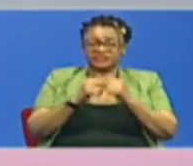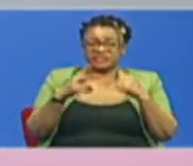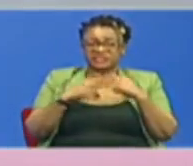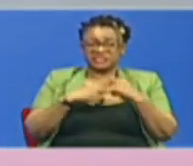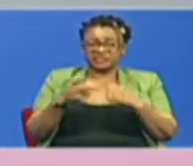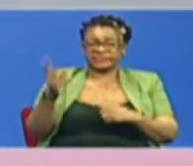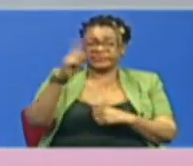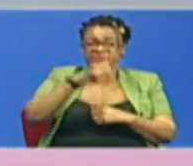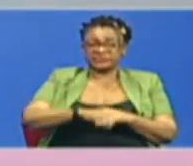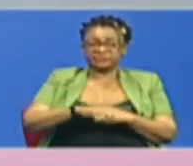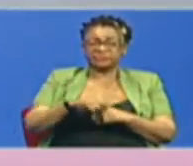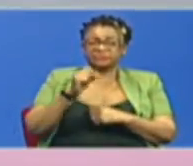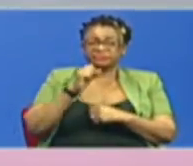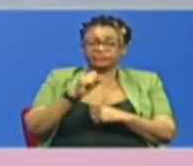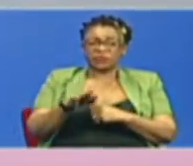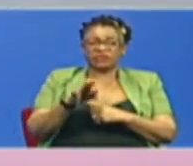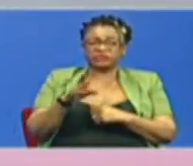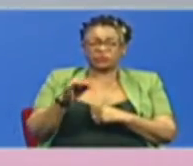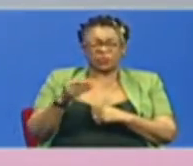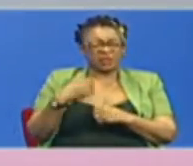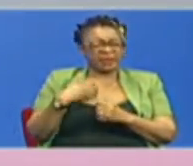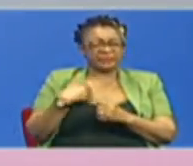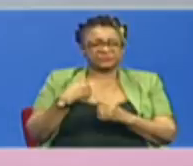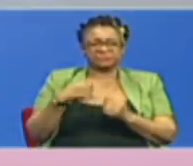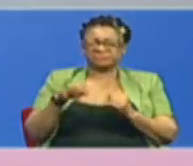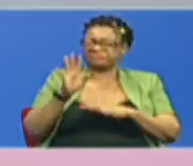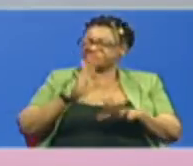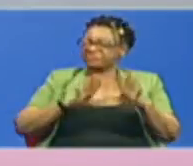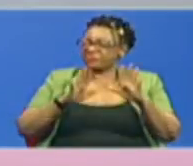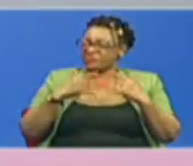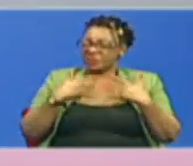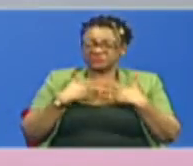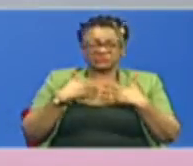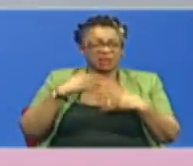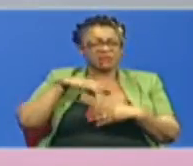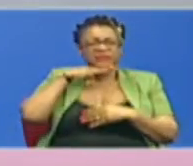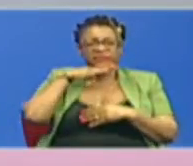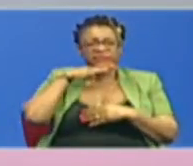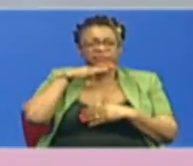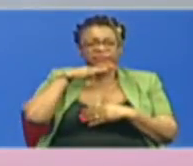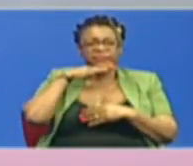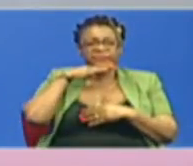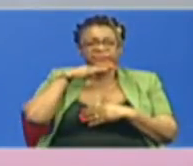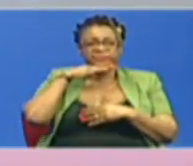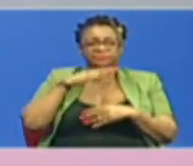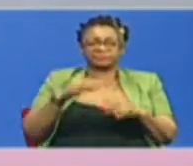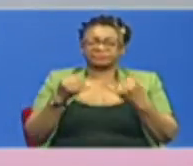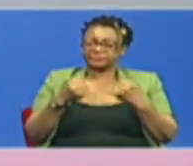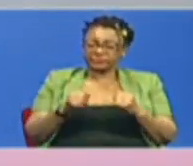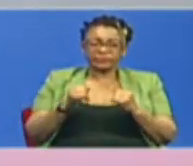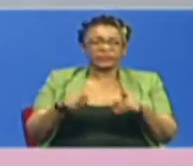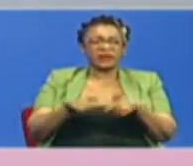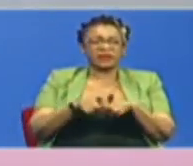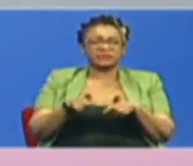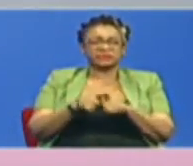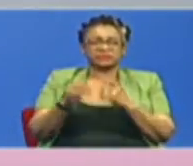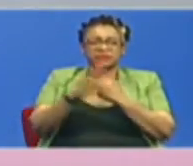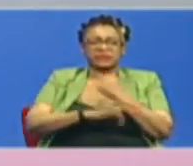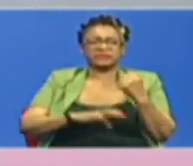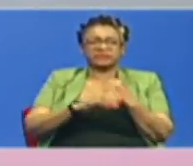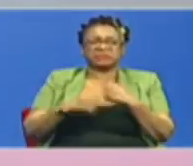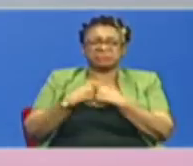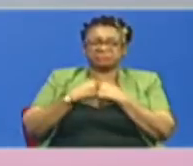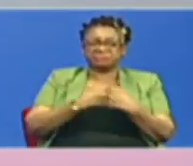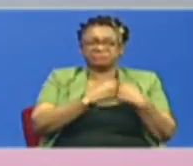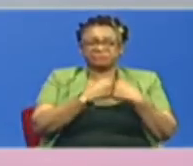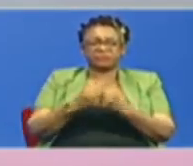soaring numbers and a devastating loss of life, with occasional tales of triumph as the country battles the